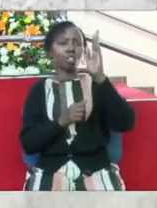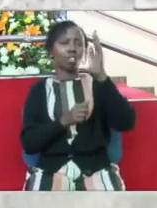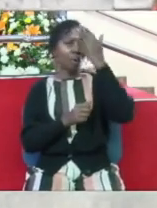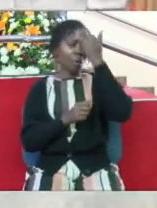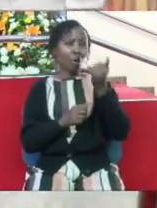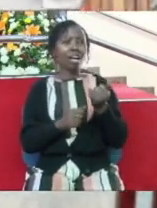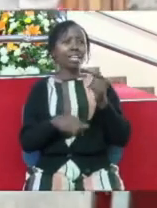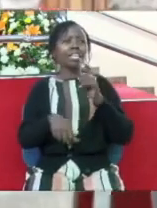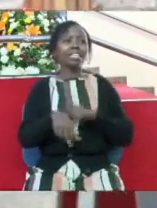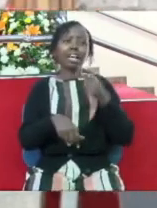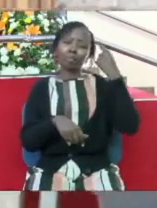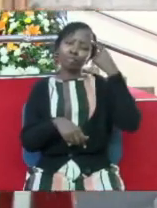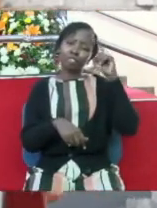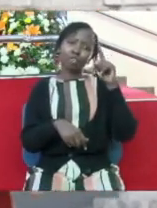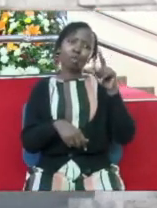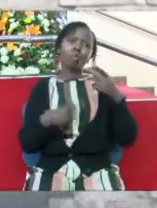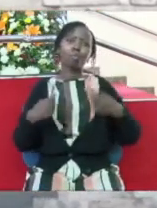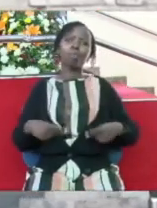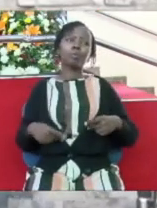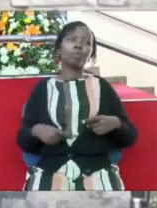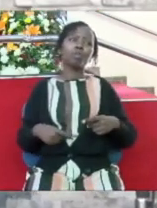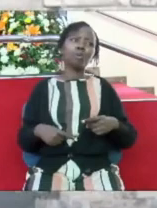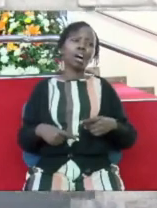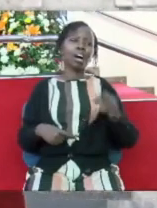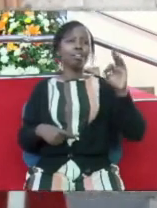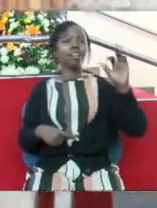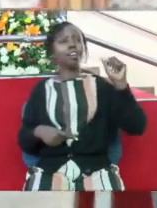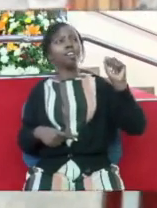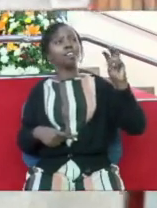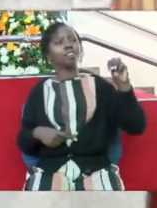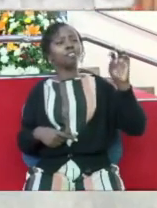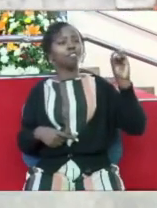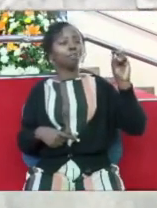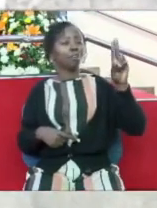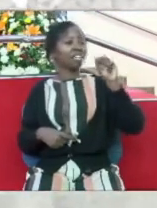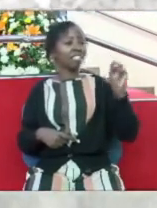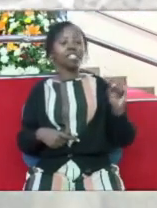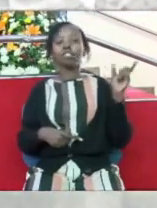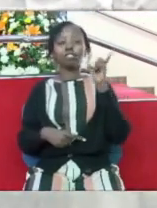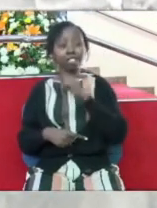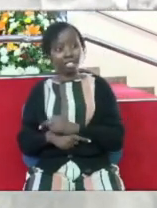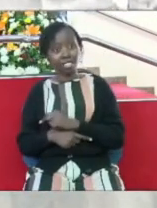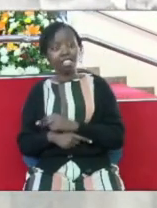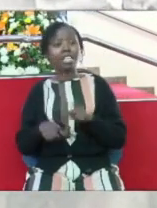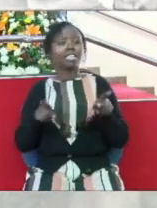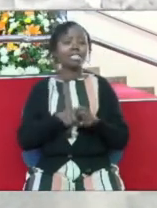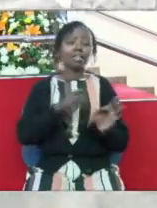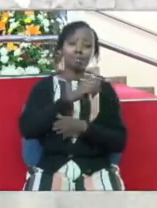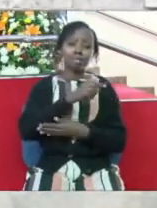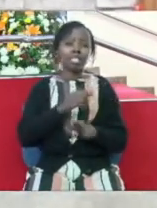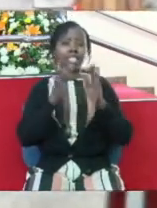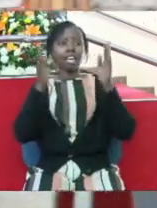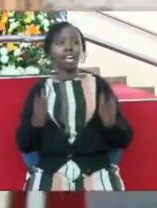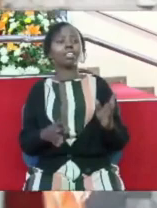kwa wale ambao wanajivunia kuhubiri. Time is up for celebrity singers. Wakati umeisha kwa wale waimbaji tu wa kutumbuiza watu.